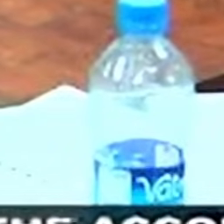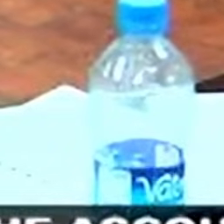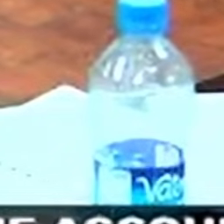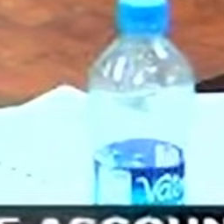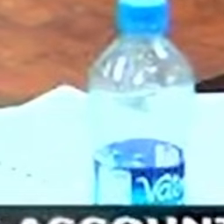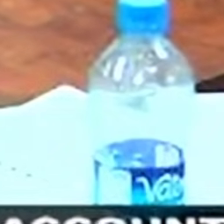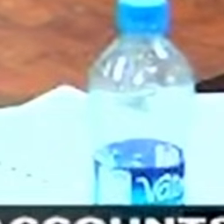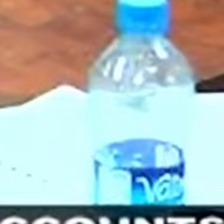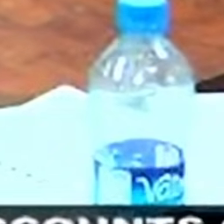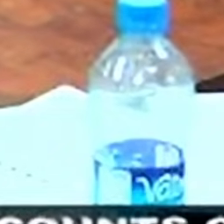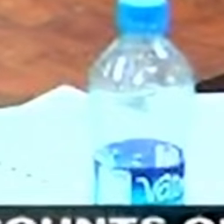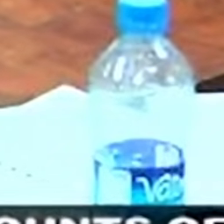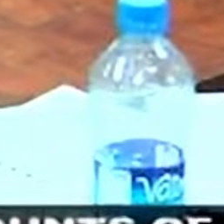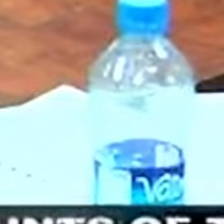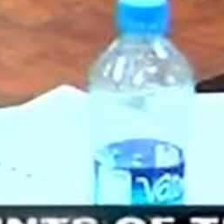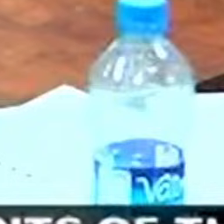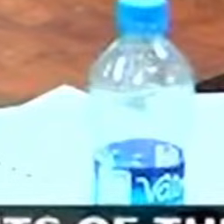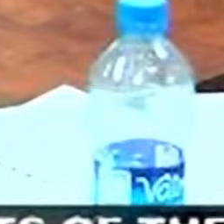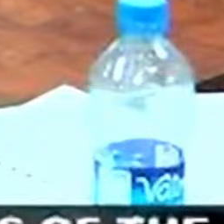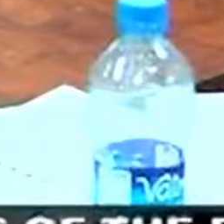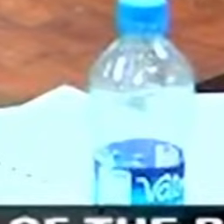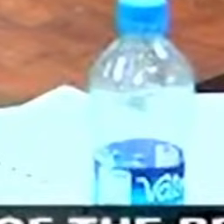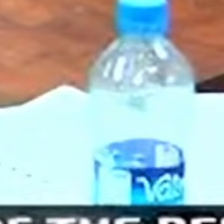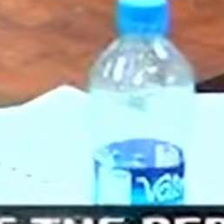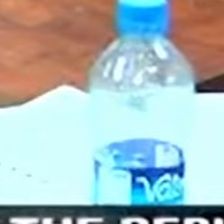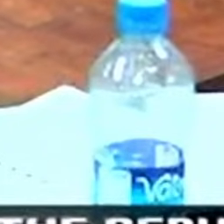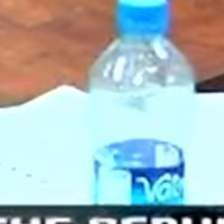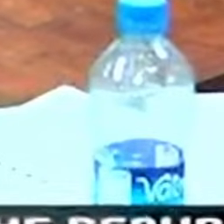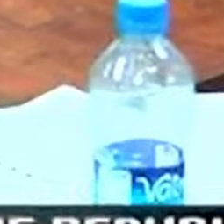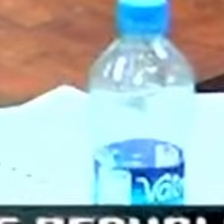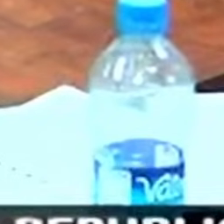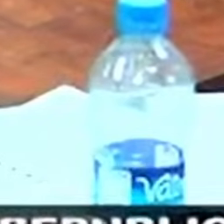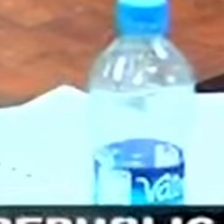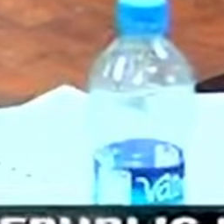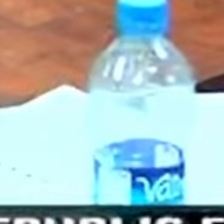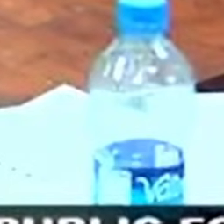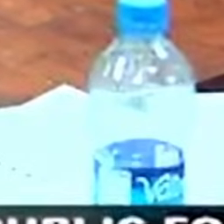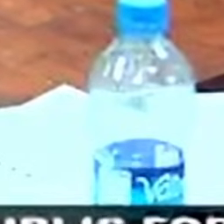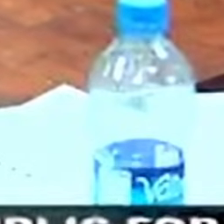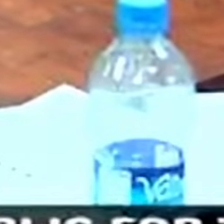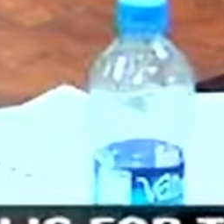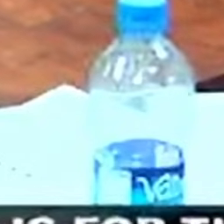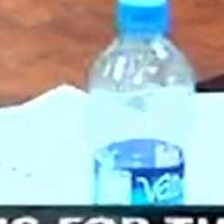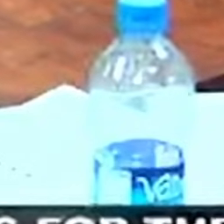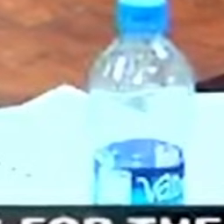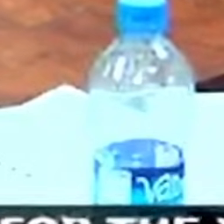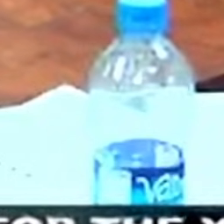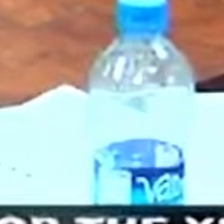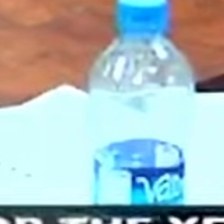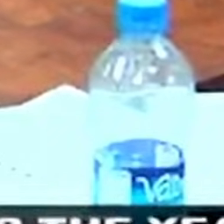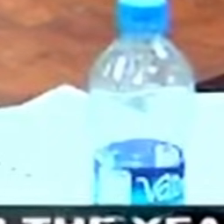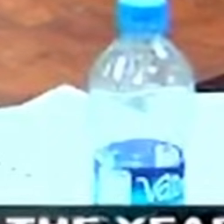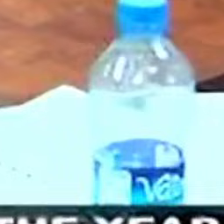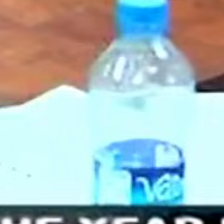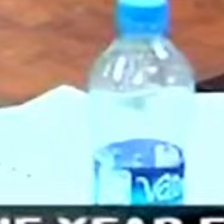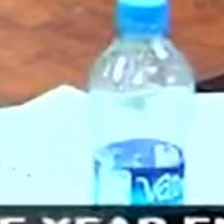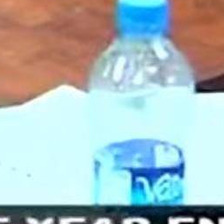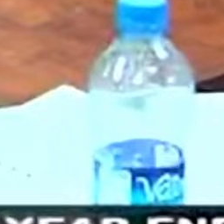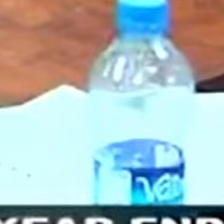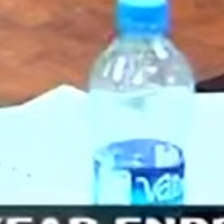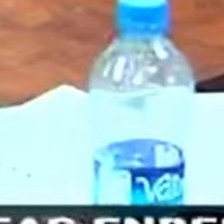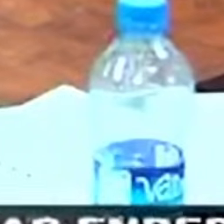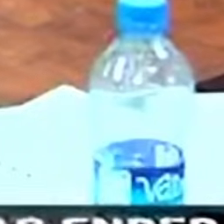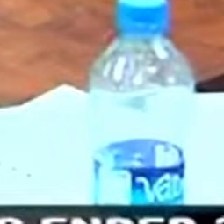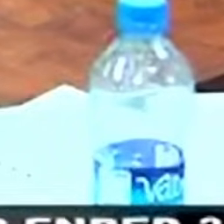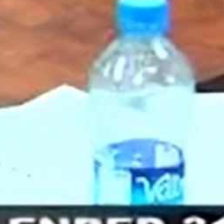I don't want you to bombard them with a lot of questions. Honorable Mkumbi's question is still pending. So can the Director of Finance answer Honorable Mkumbi's